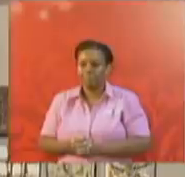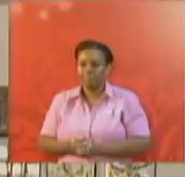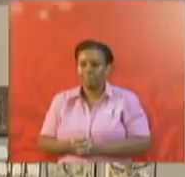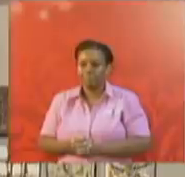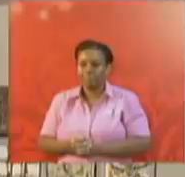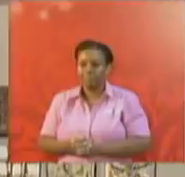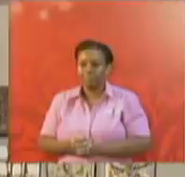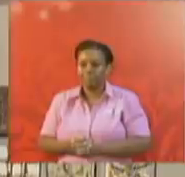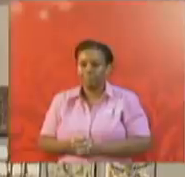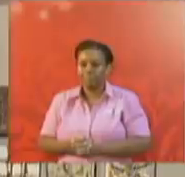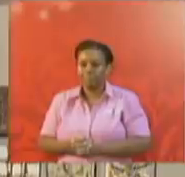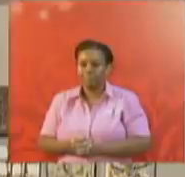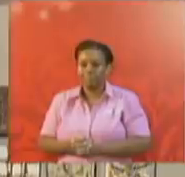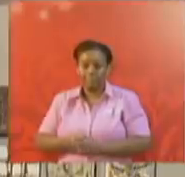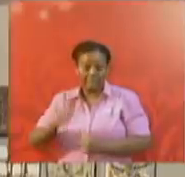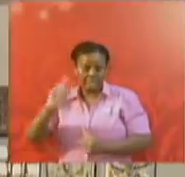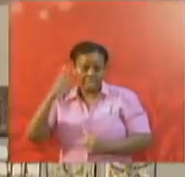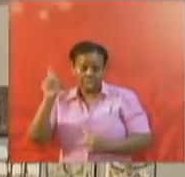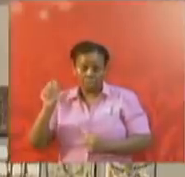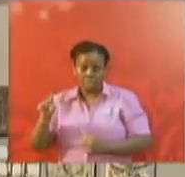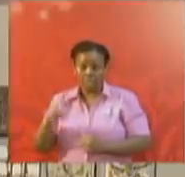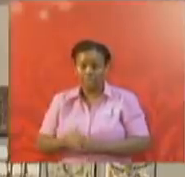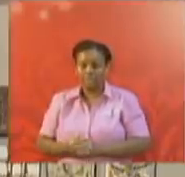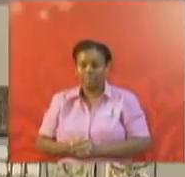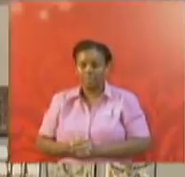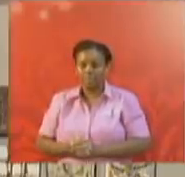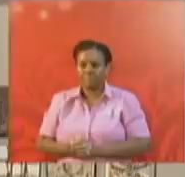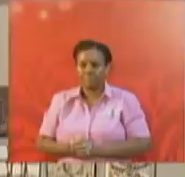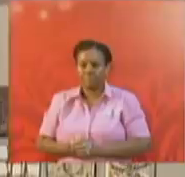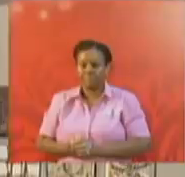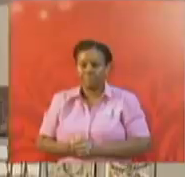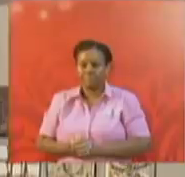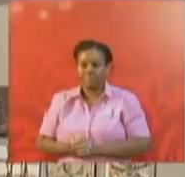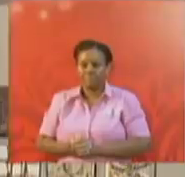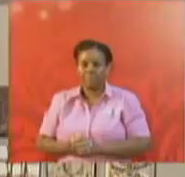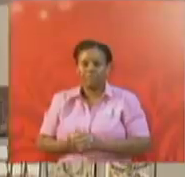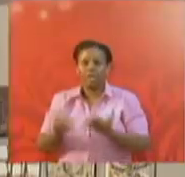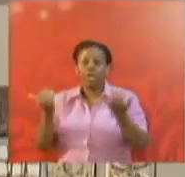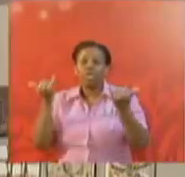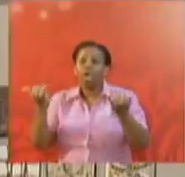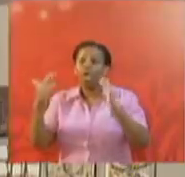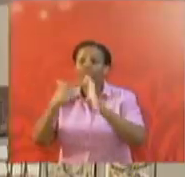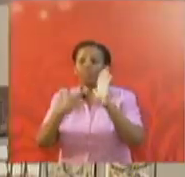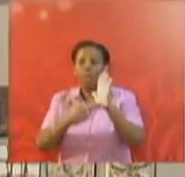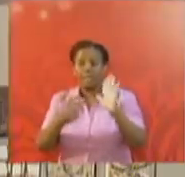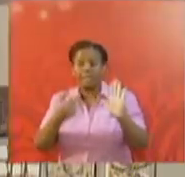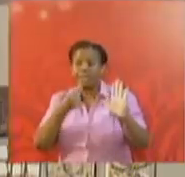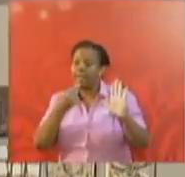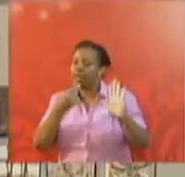With regard to the second question, the current regulations indicate that there is to be